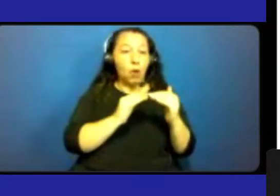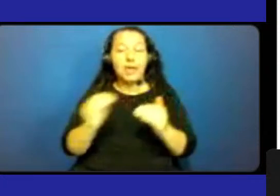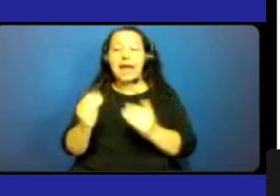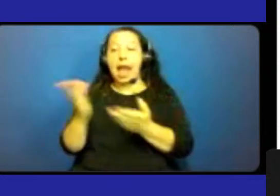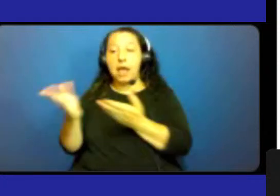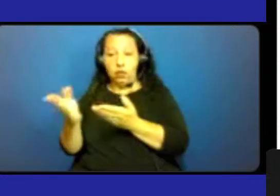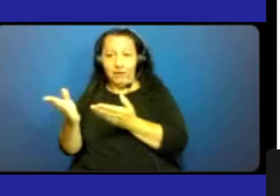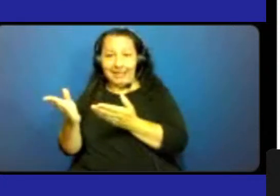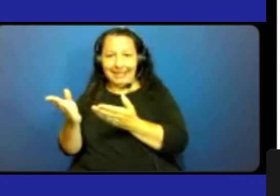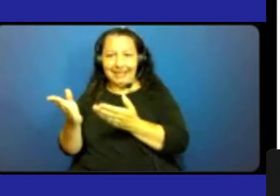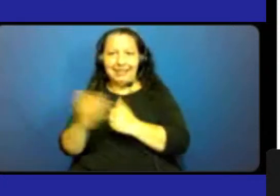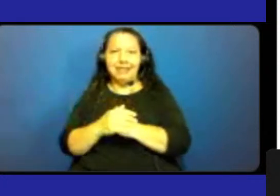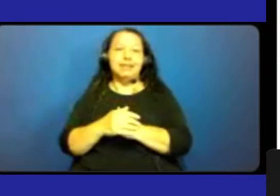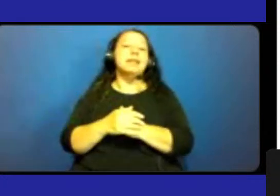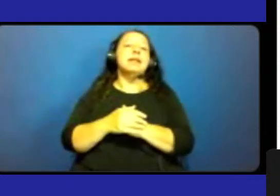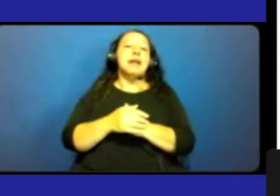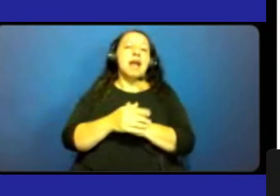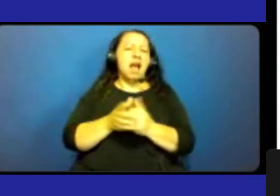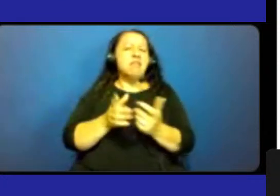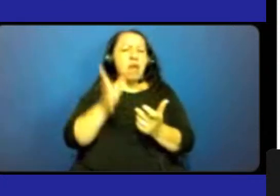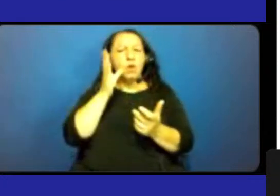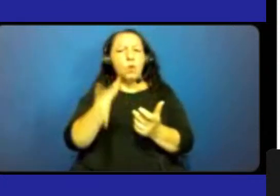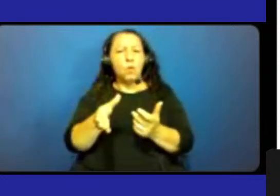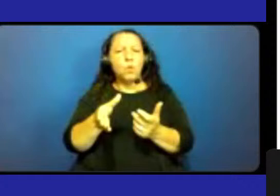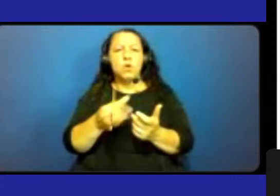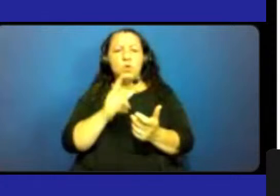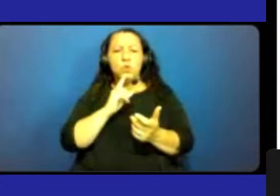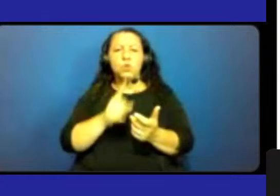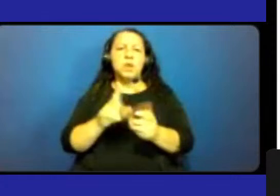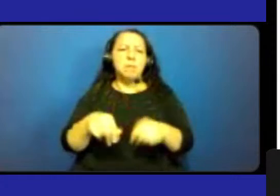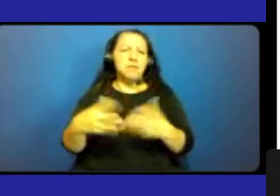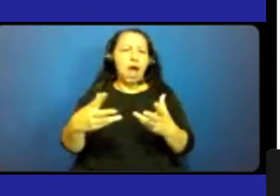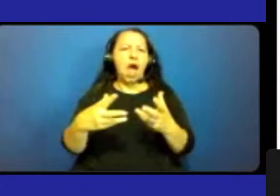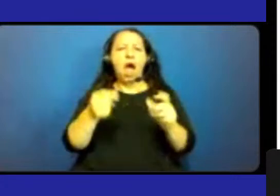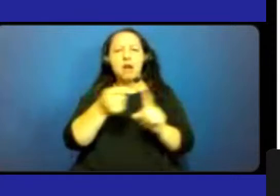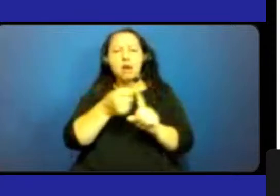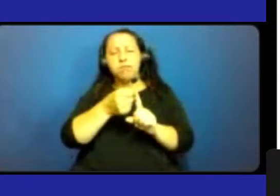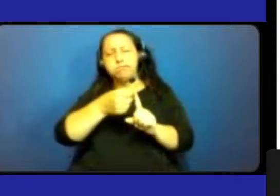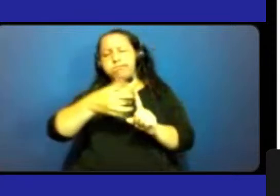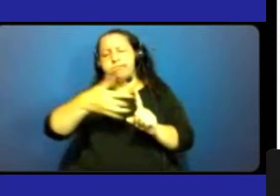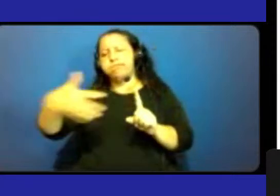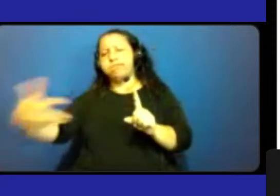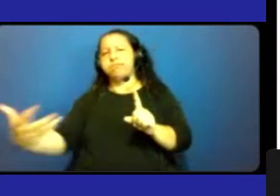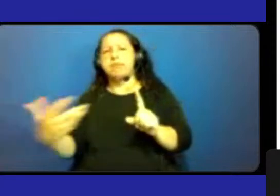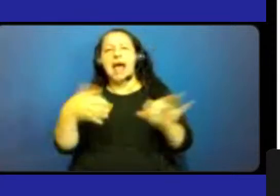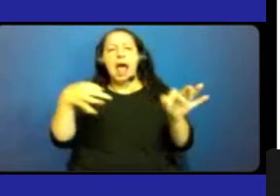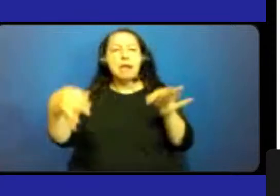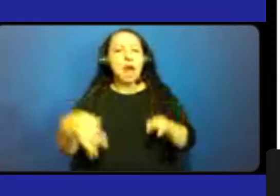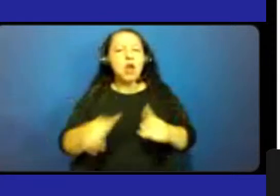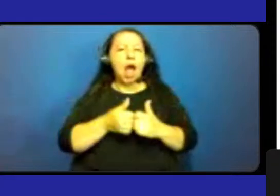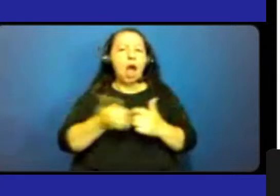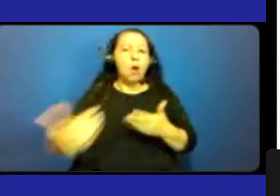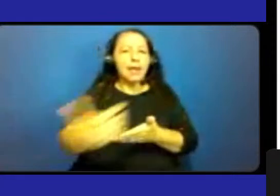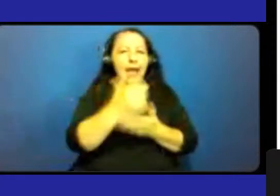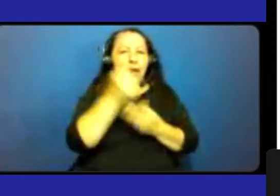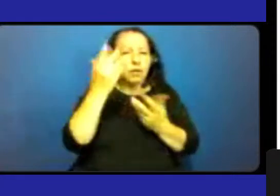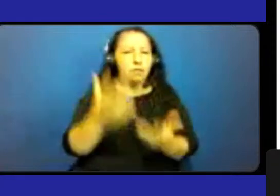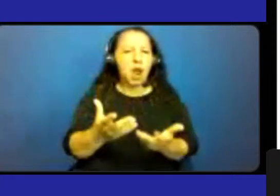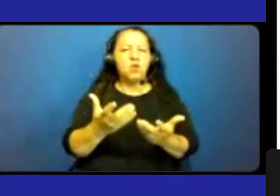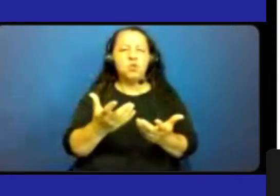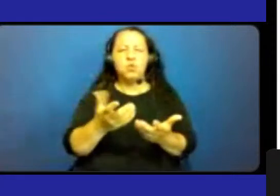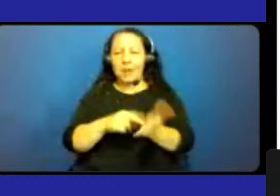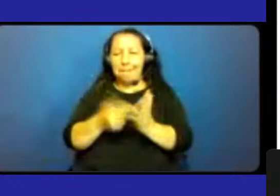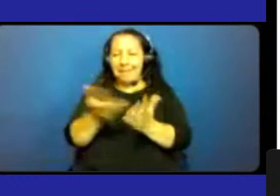services, and then go through and really give an explanation of how we gathered the information, what the information is,